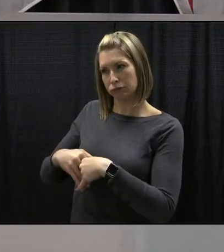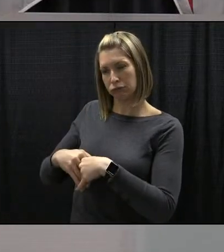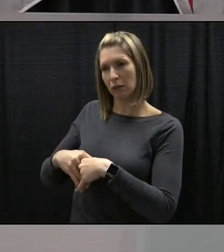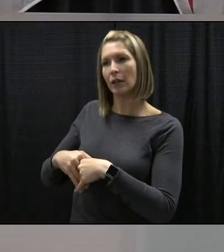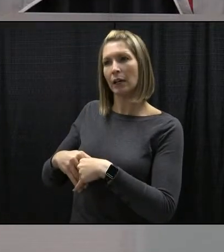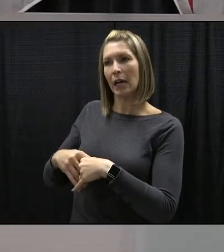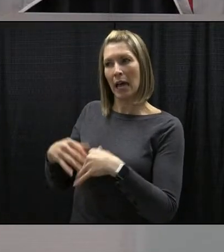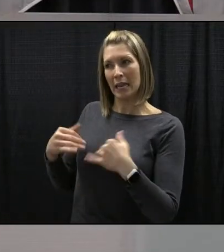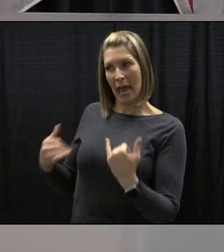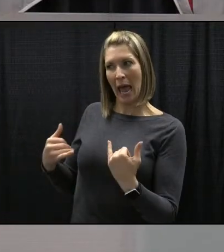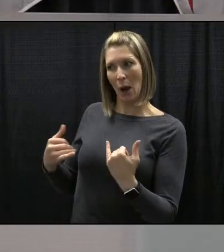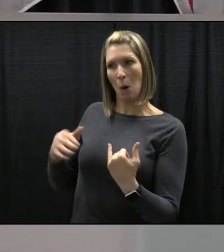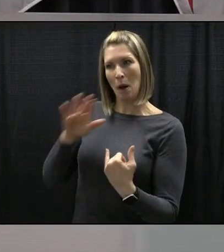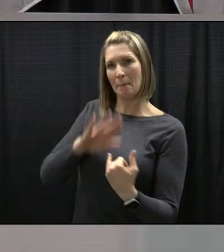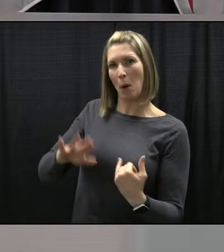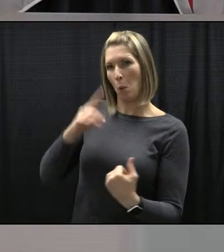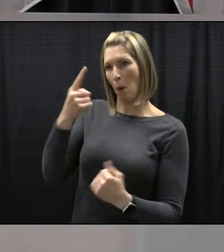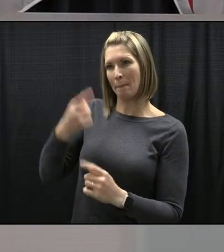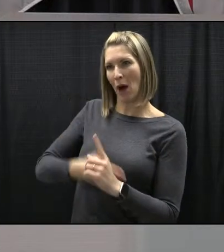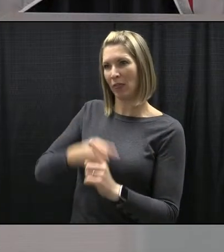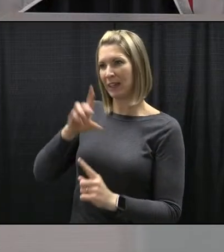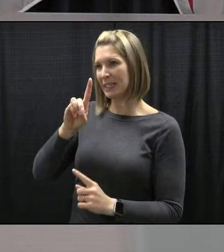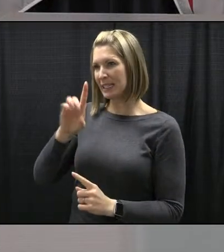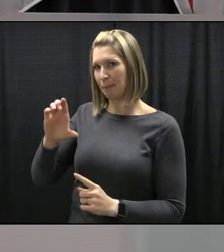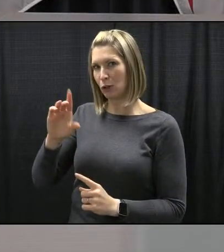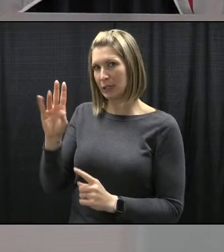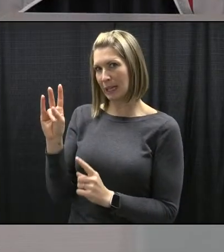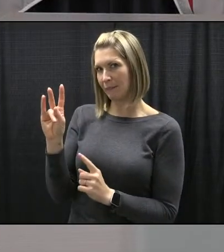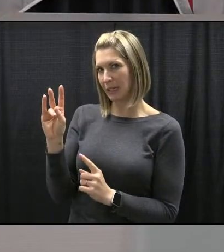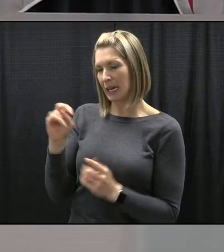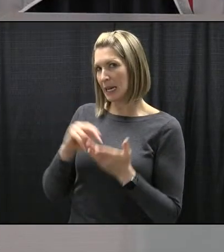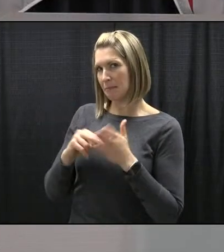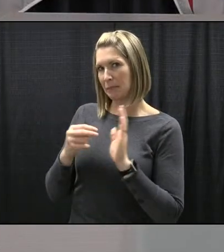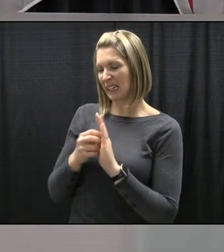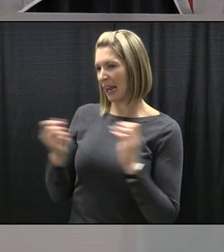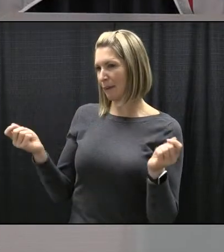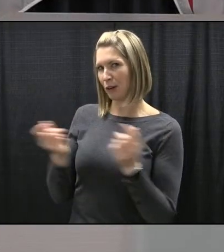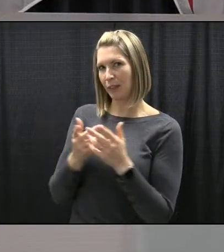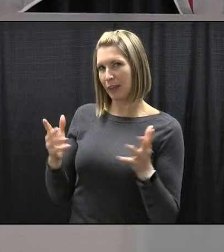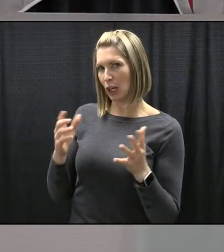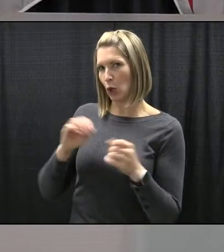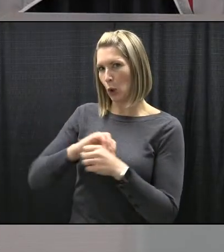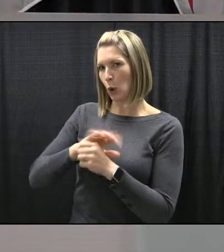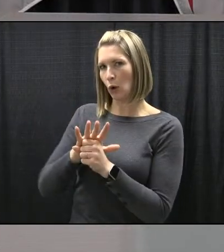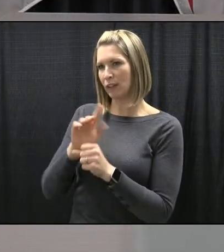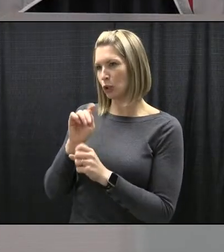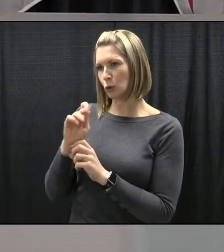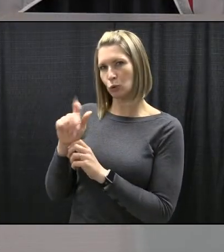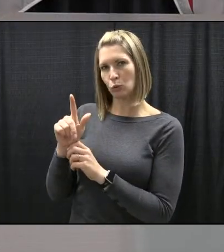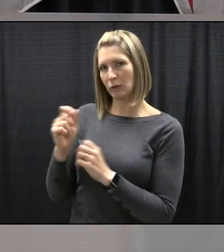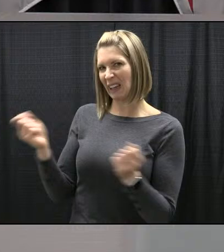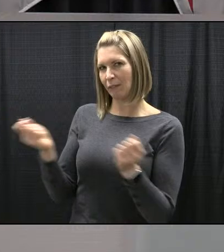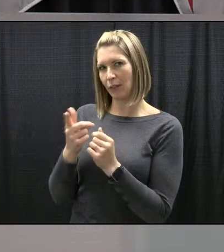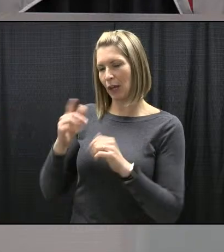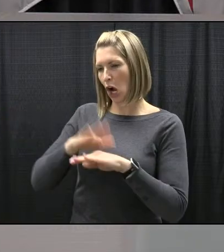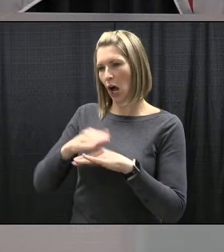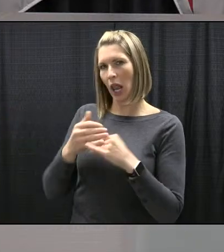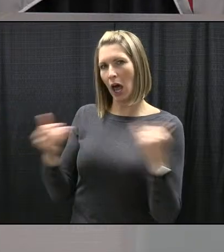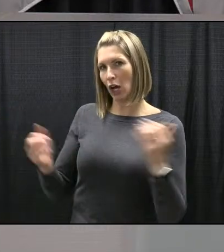December 17th. This is a month away, so all of the COVID-19 tools are back up online. There shouldn't be any